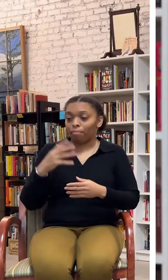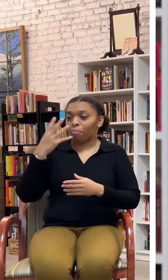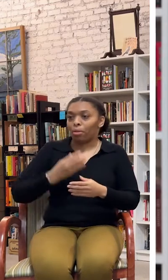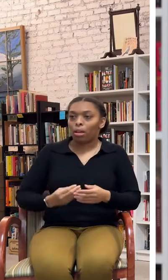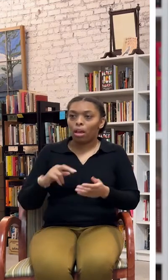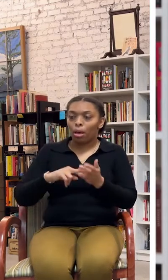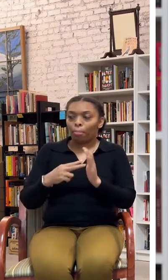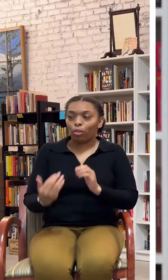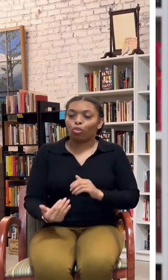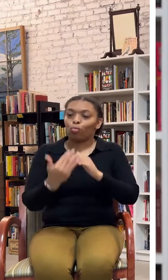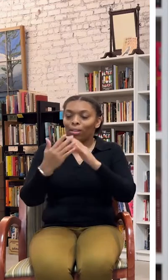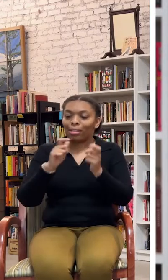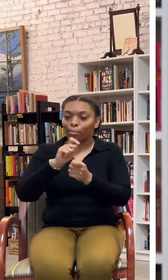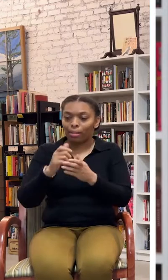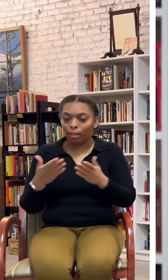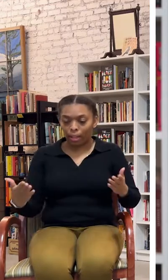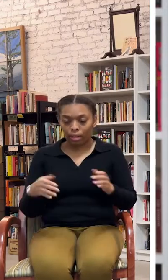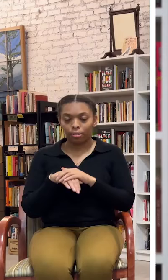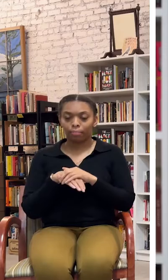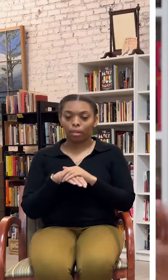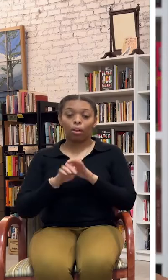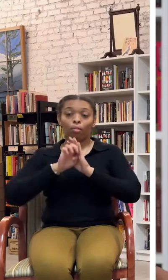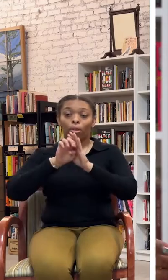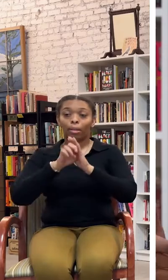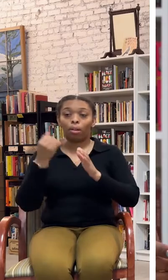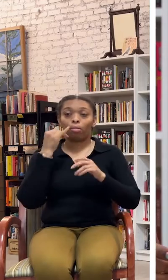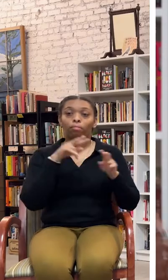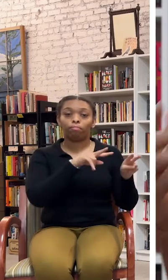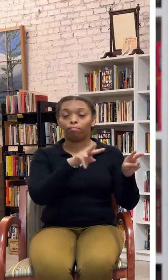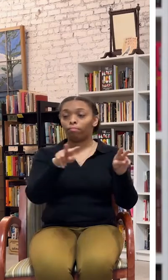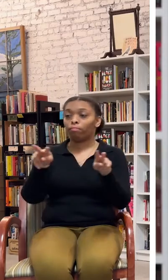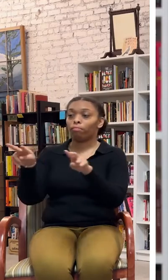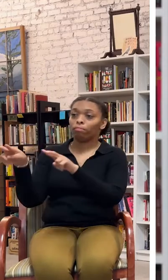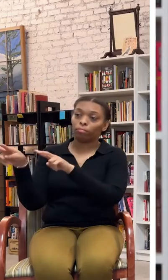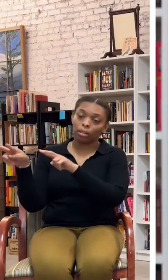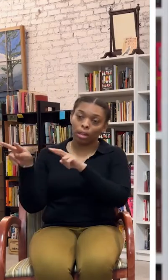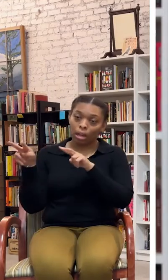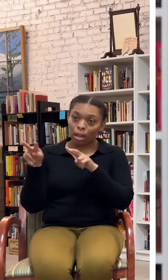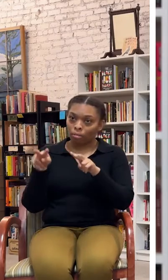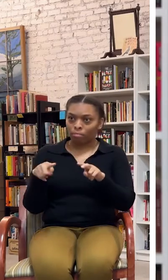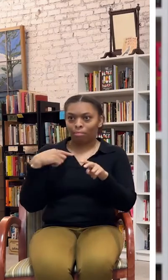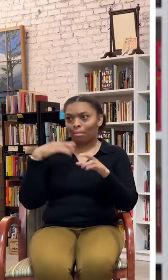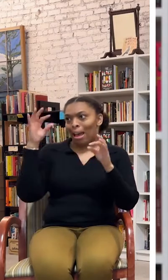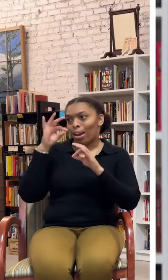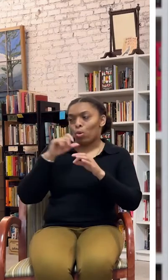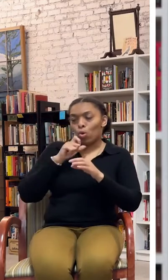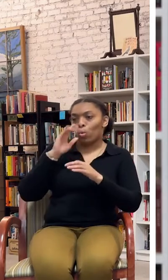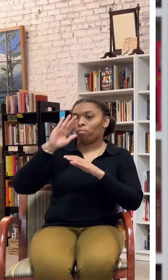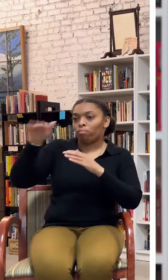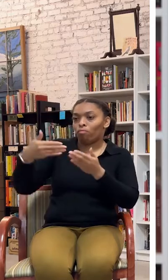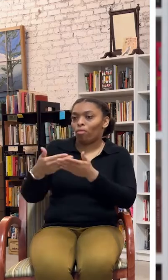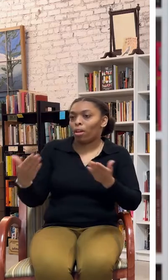means addressing certain things. For example, if we look around the room, I could have put money on who would be in this room today.